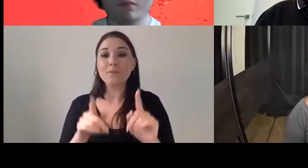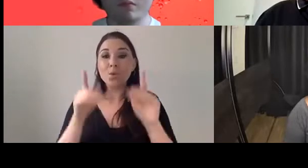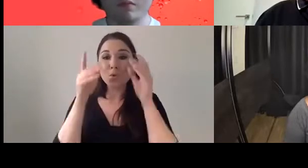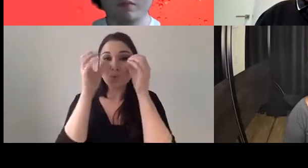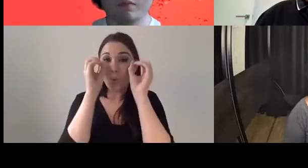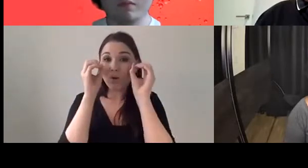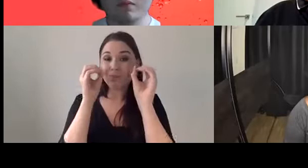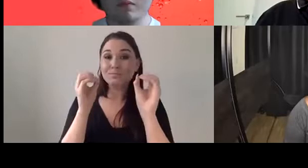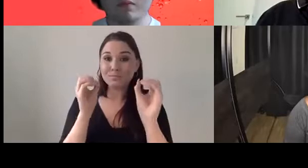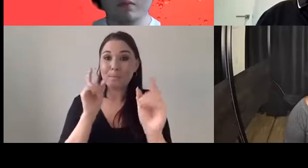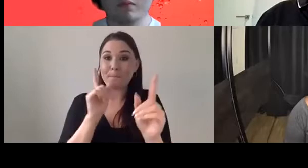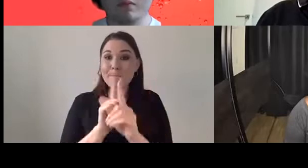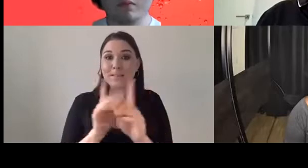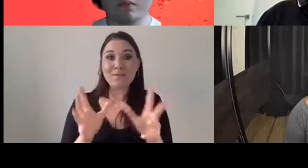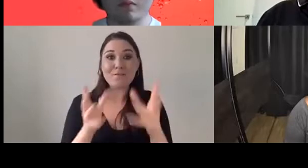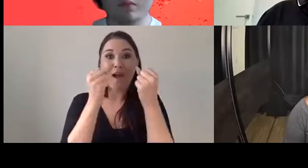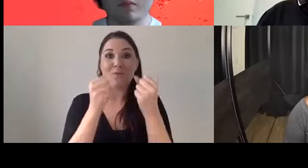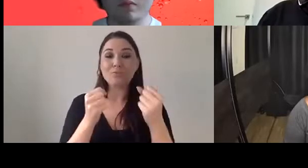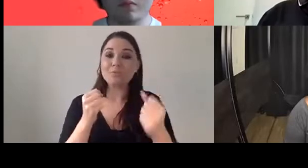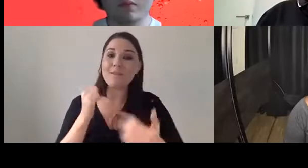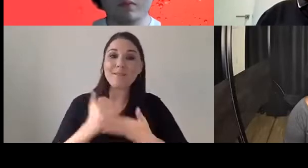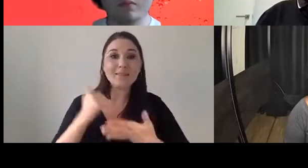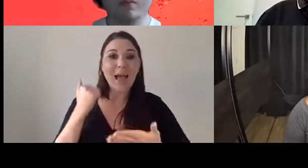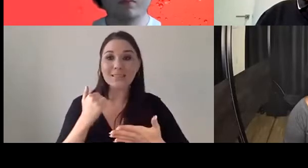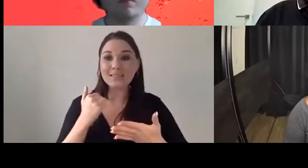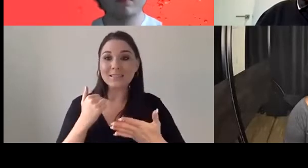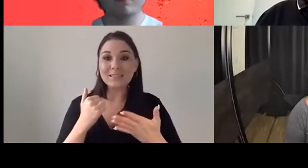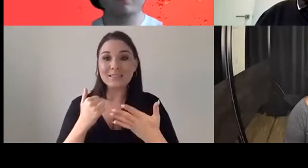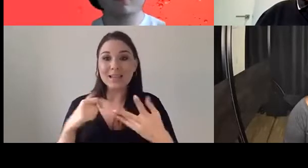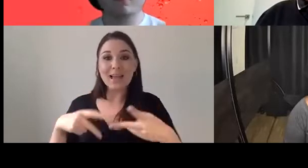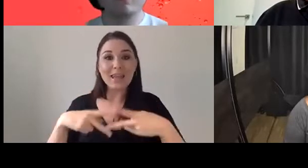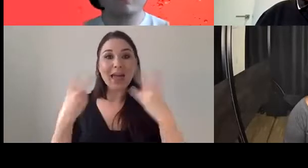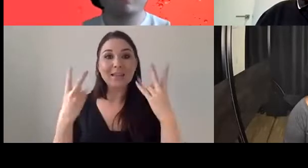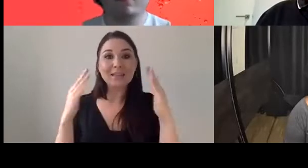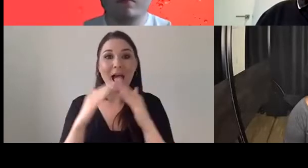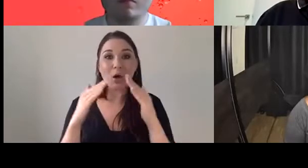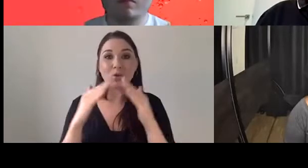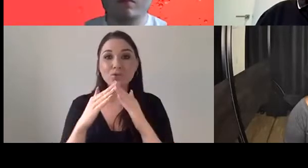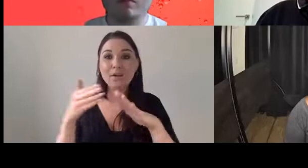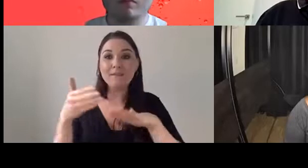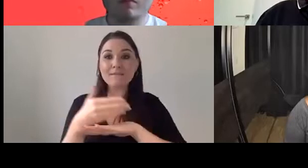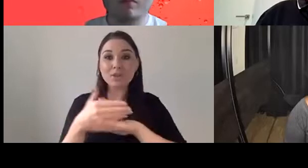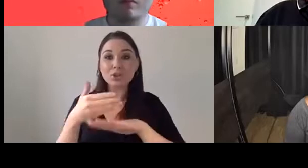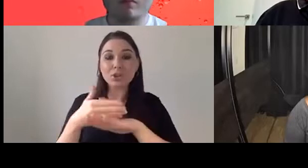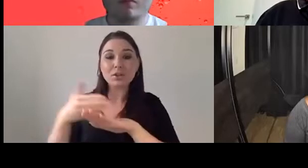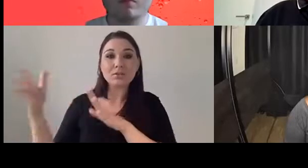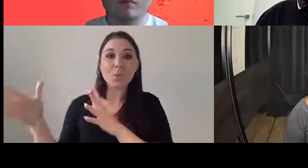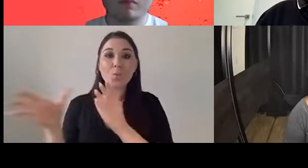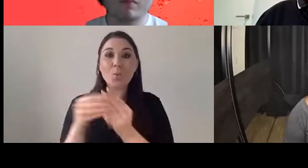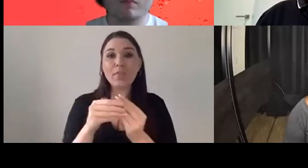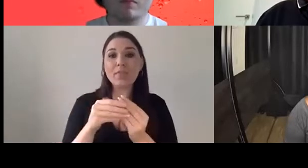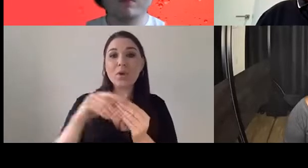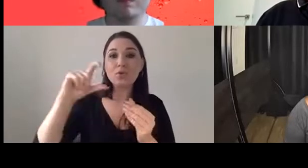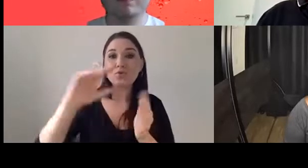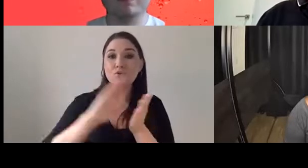what we found is a fantastic tool for our students is the Lighthouse functionality that comes with Chrome developer tools. It's a way